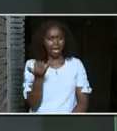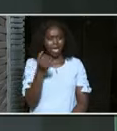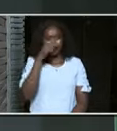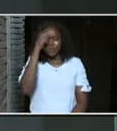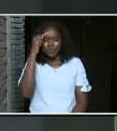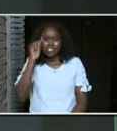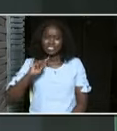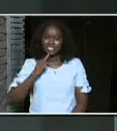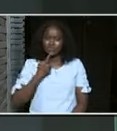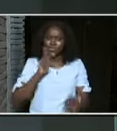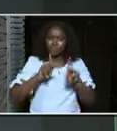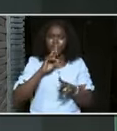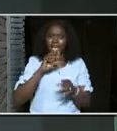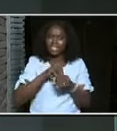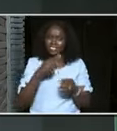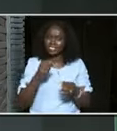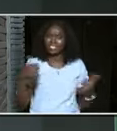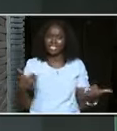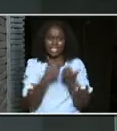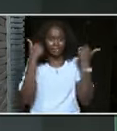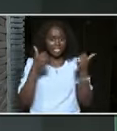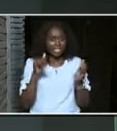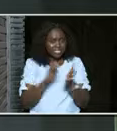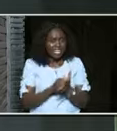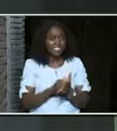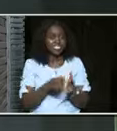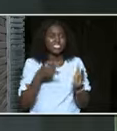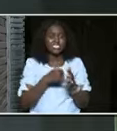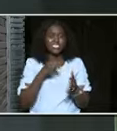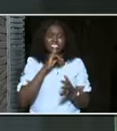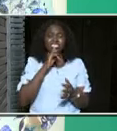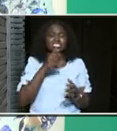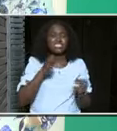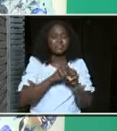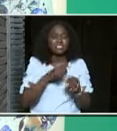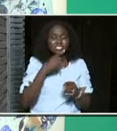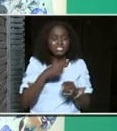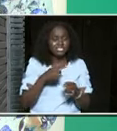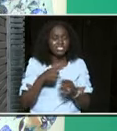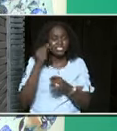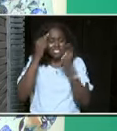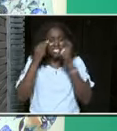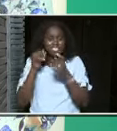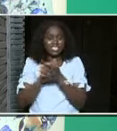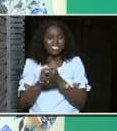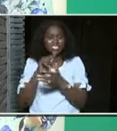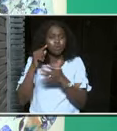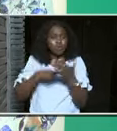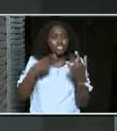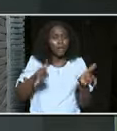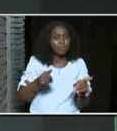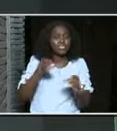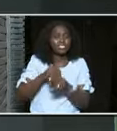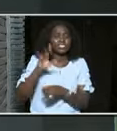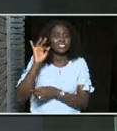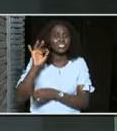serious people are in the game to the extent that it is even thinking today, unlike what happened from 1999 to date, that